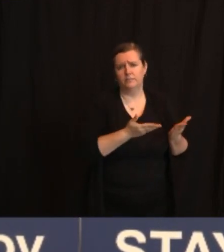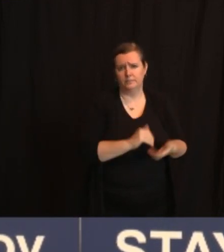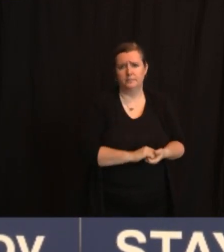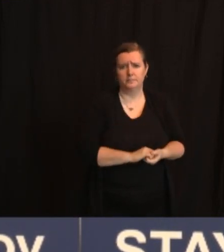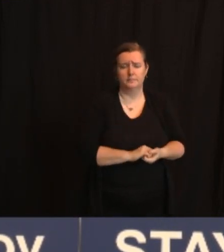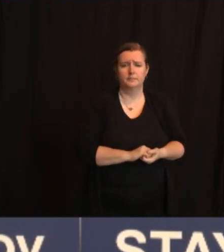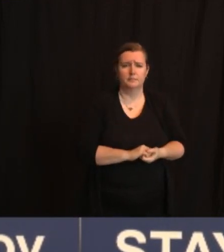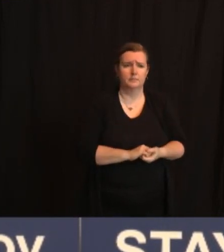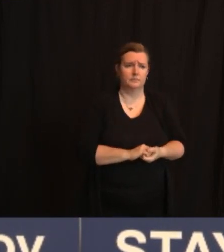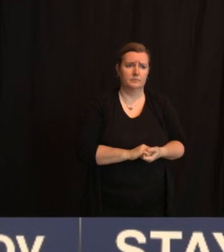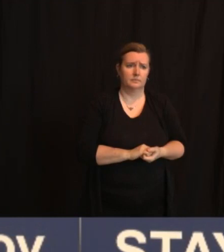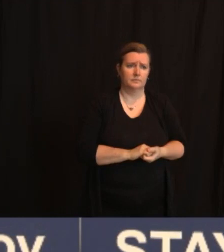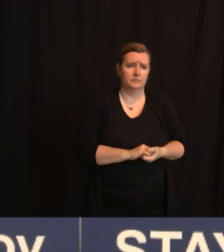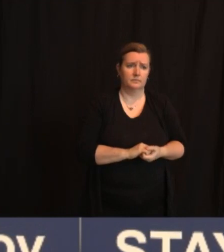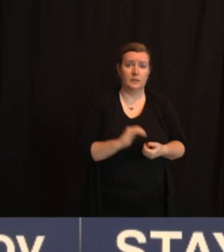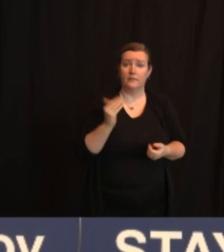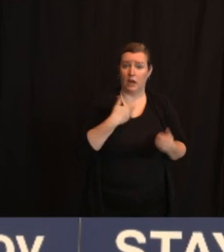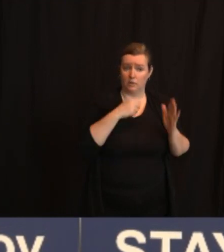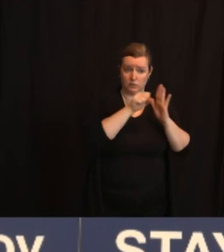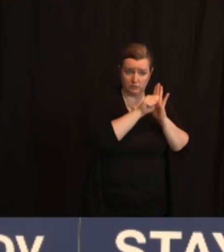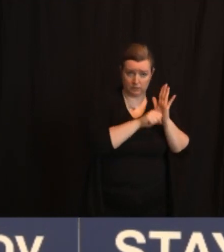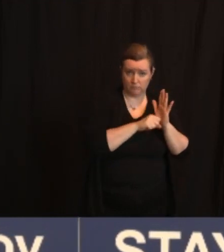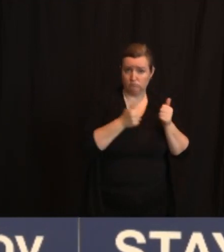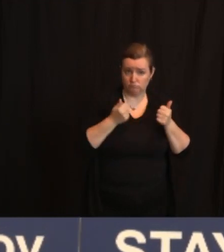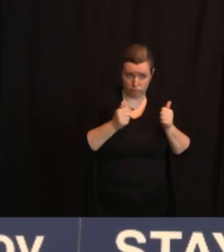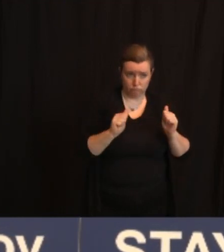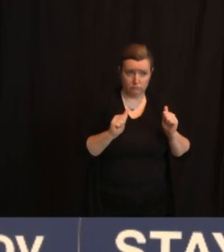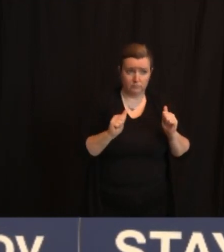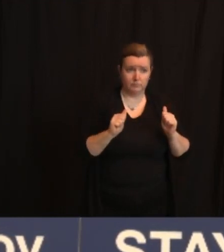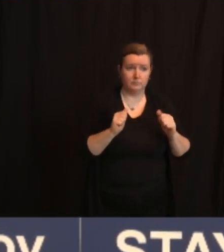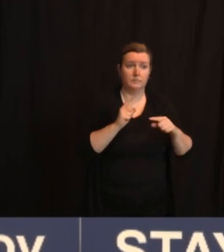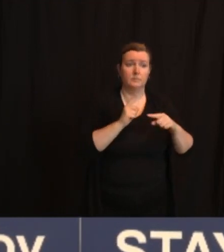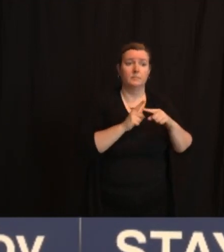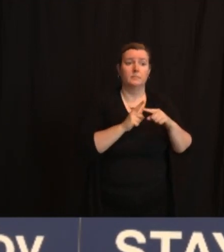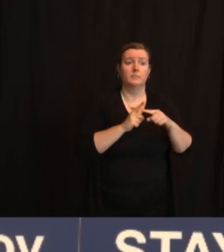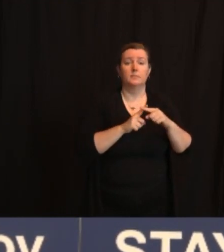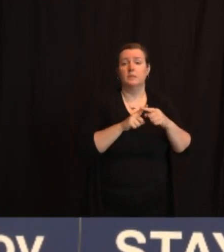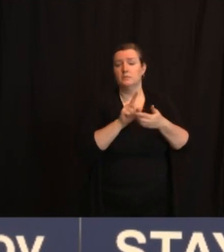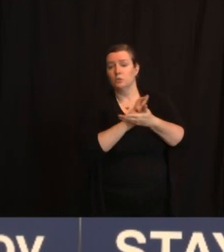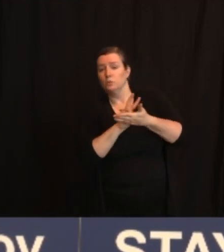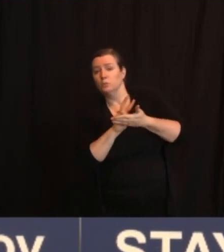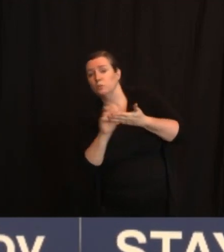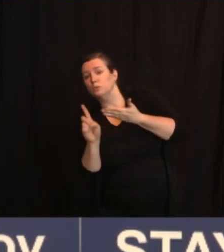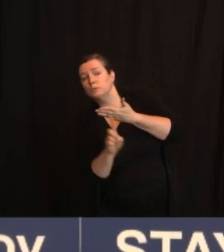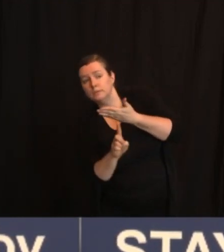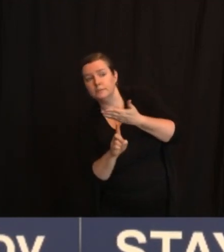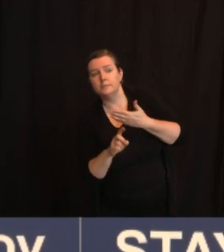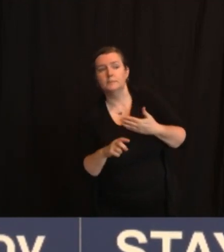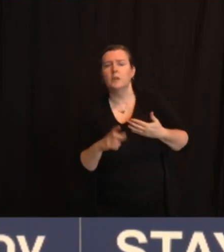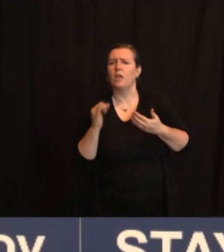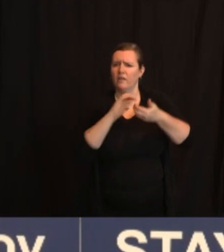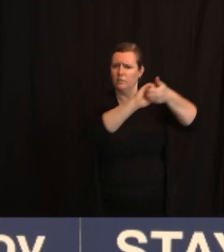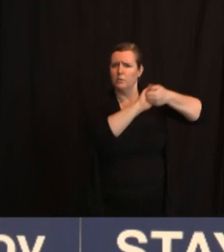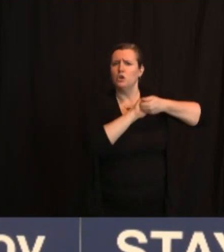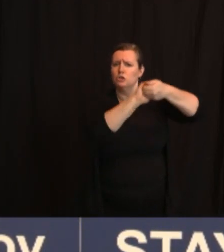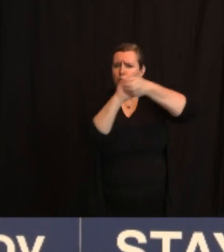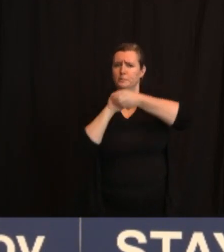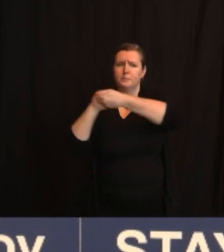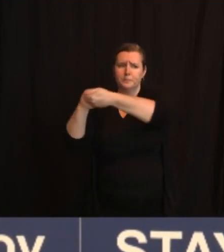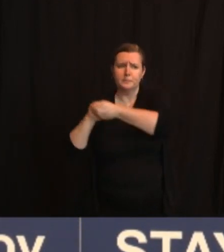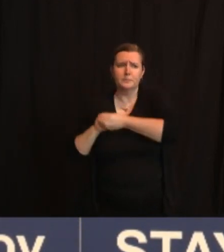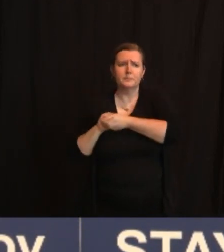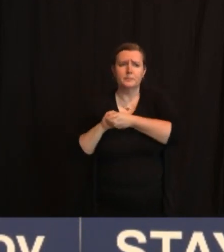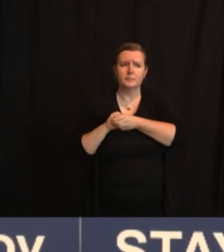the state effort, in the next 2 weeks, with several partners, we will be conducting testing at 74 long-term